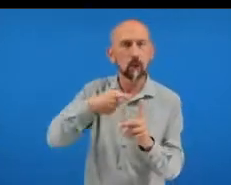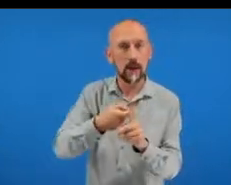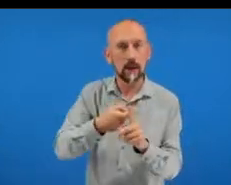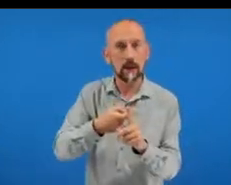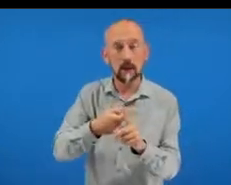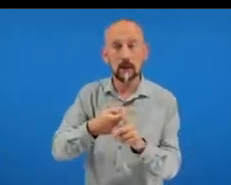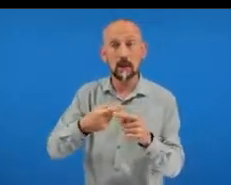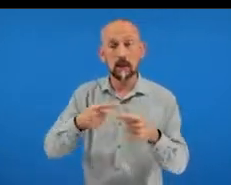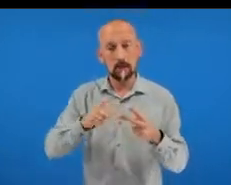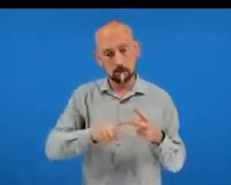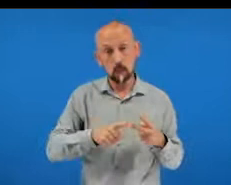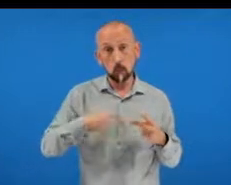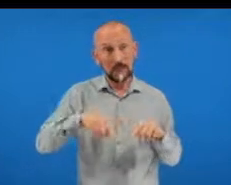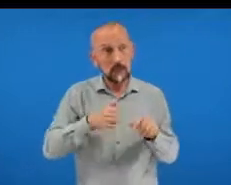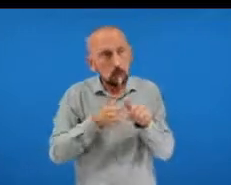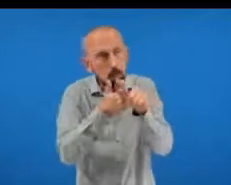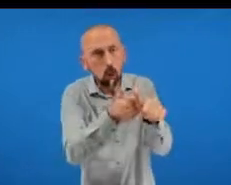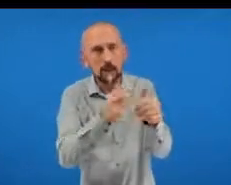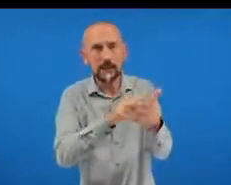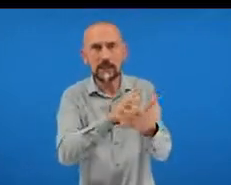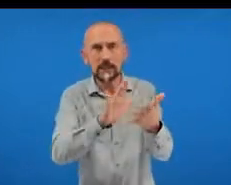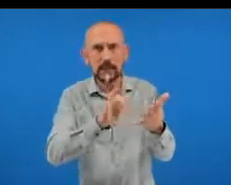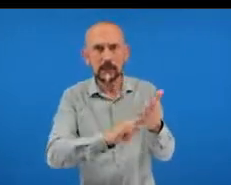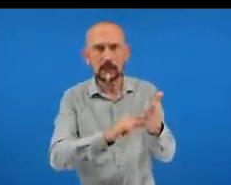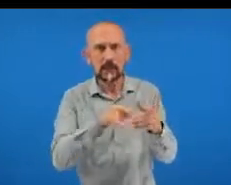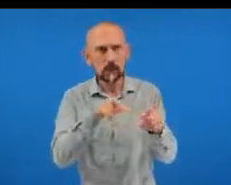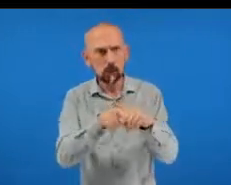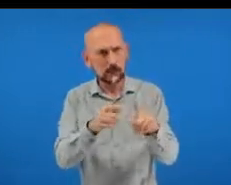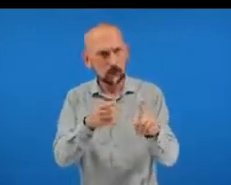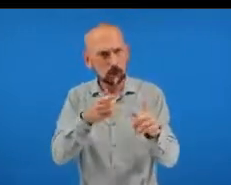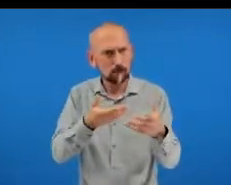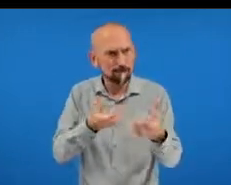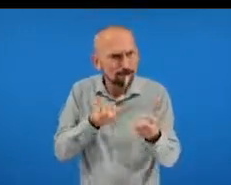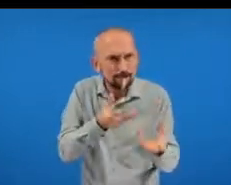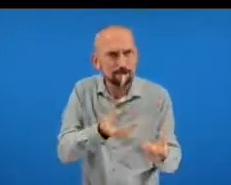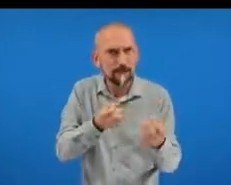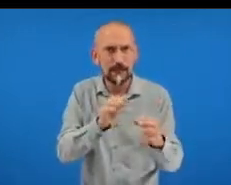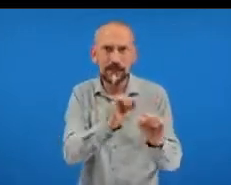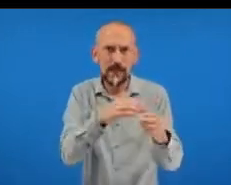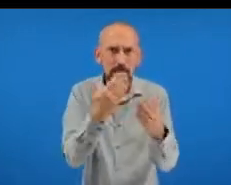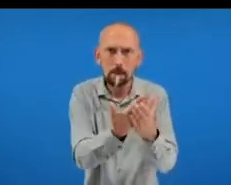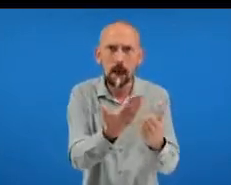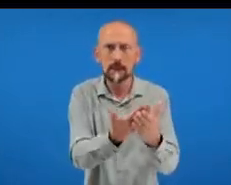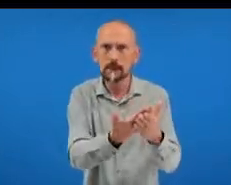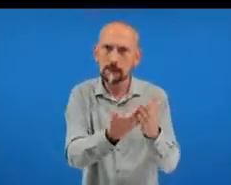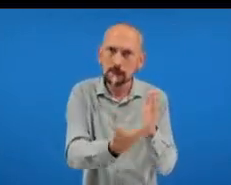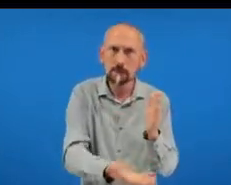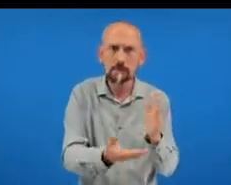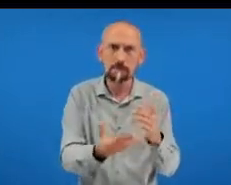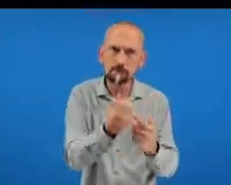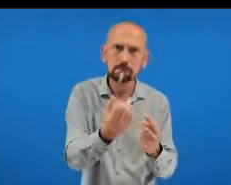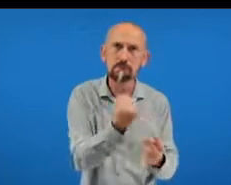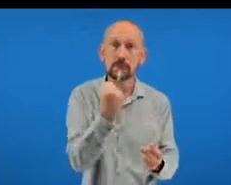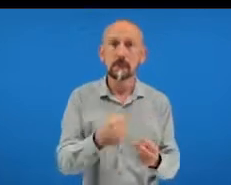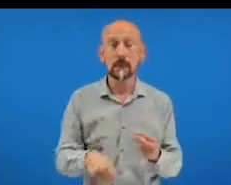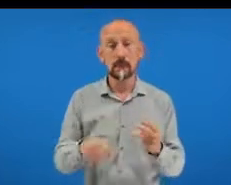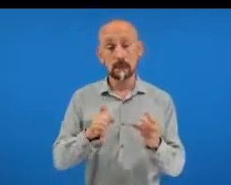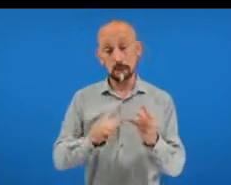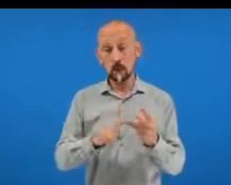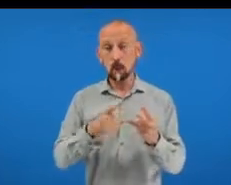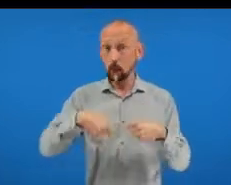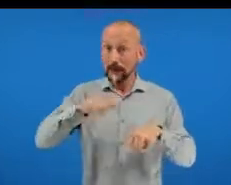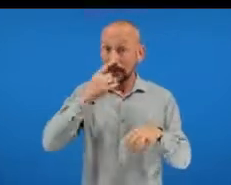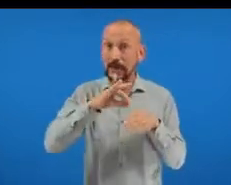NHS in meeting its current and future demands, that we can lead services, but that we can also lead in